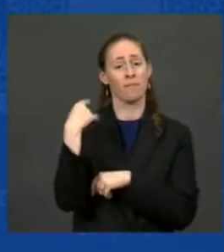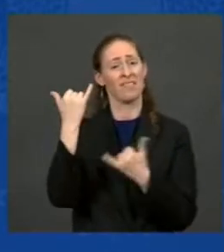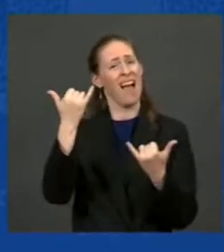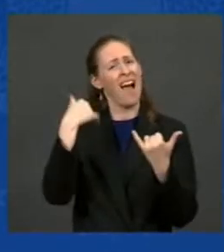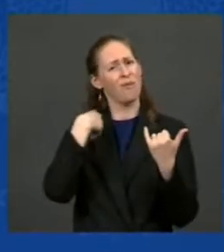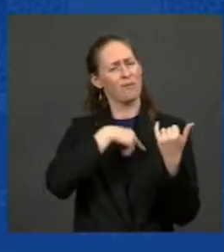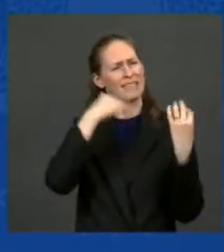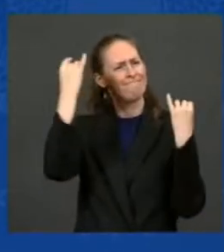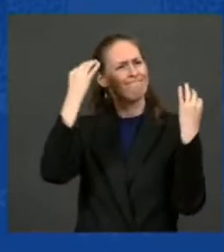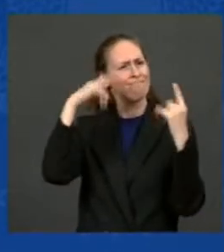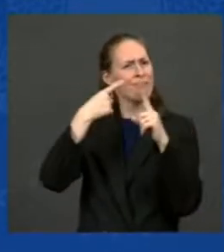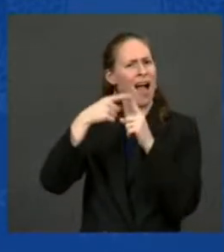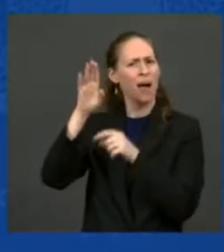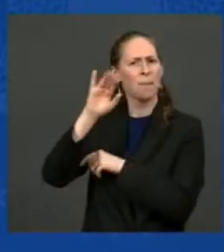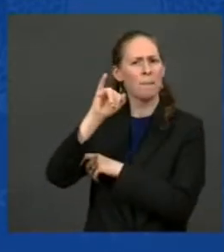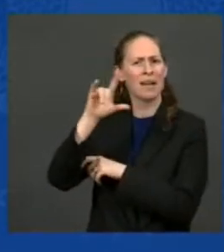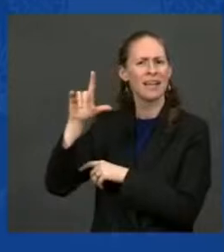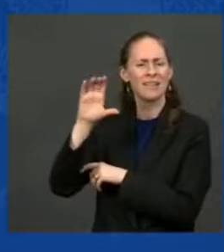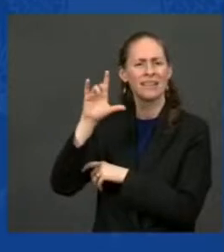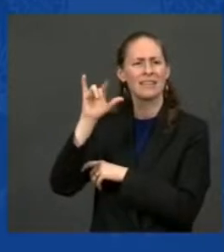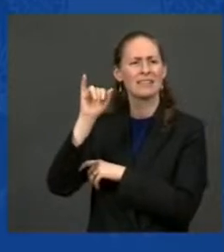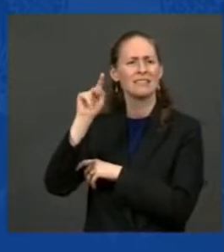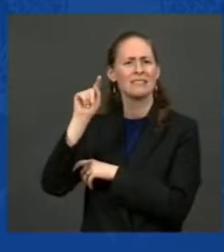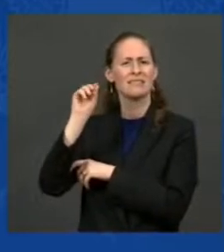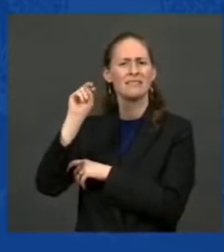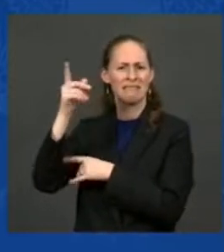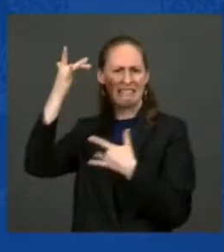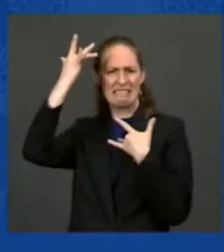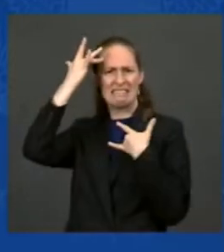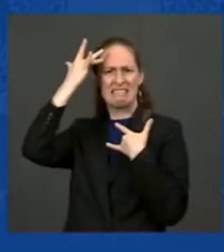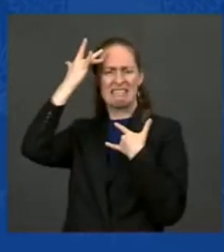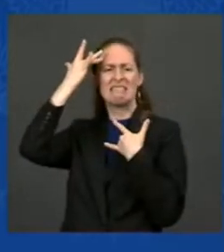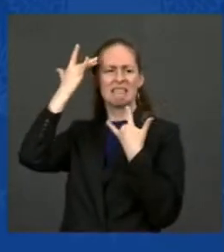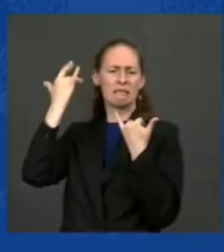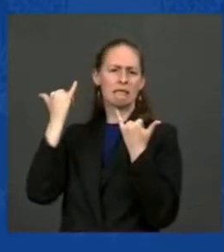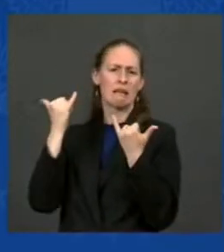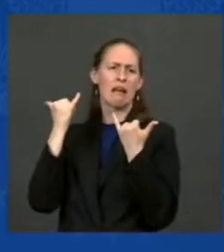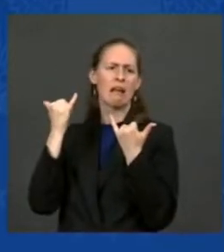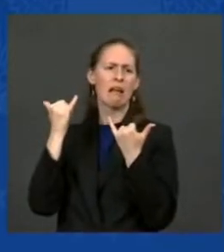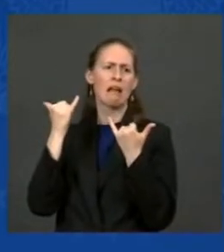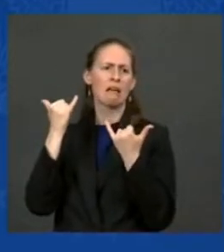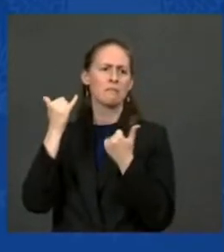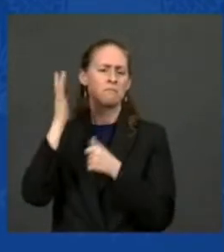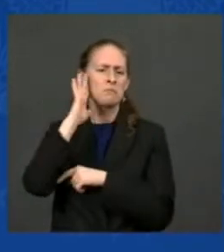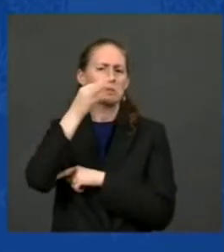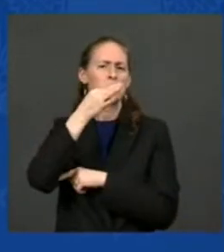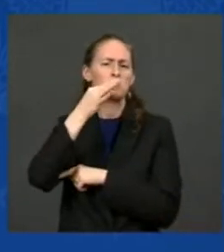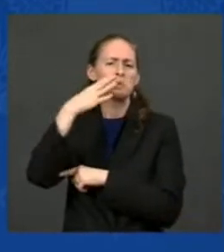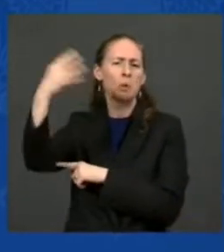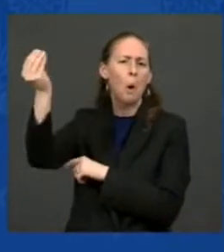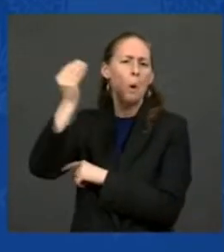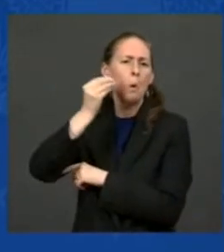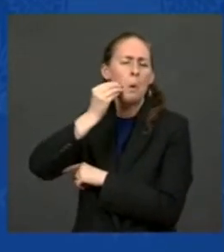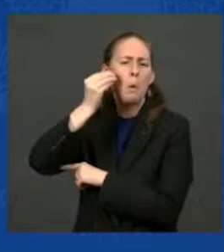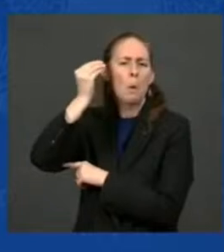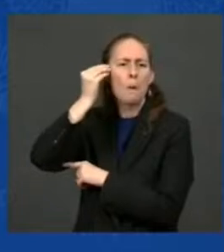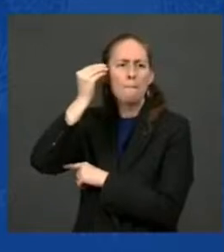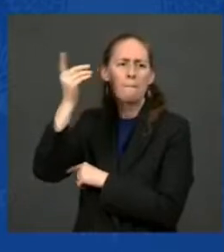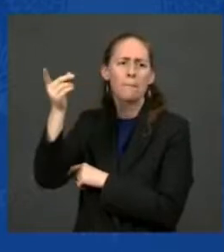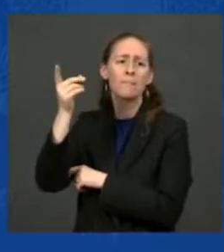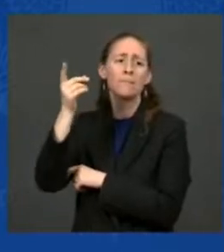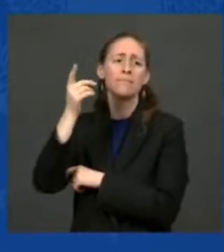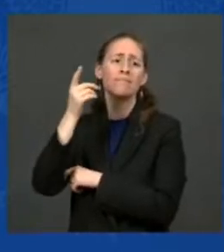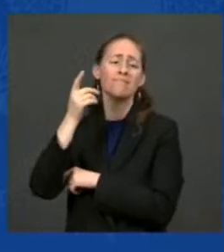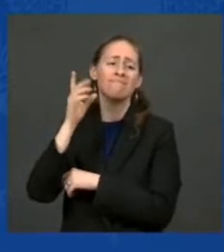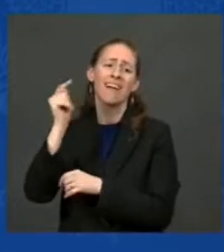recovery. He's always been the comeback kid. He's getting out of the hospital. Everything's going well. But he wanted to send his best. As